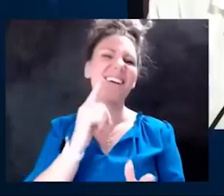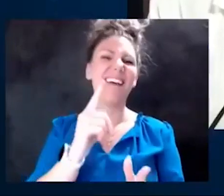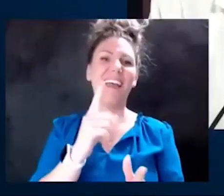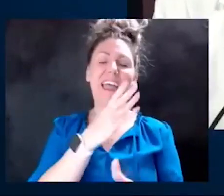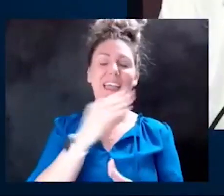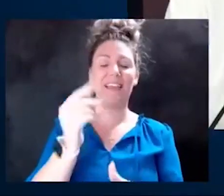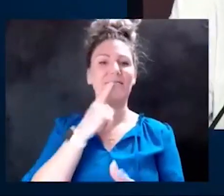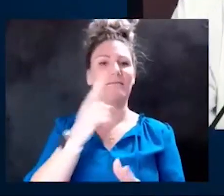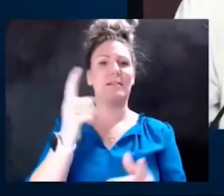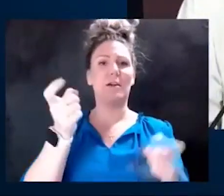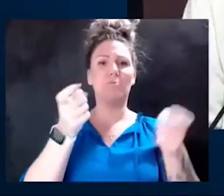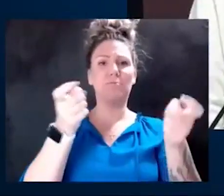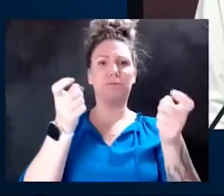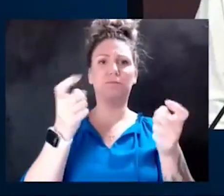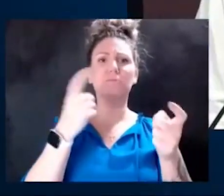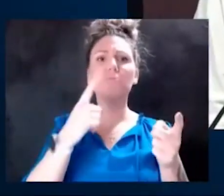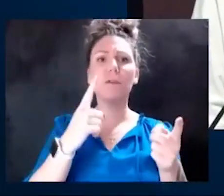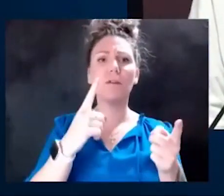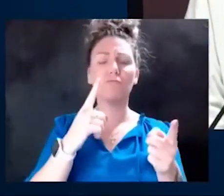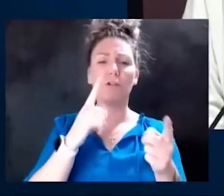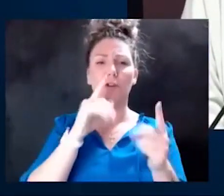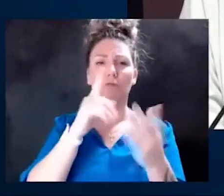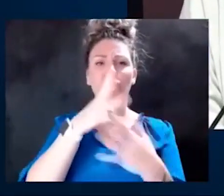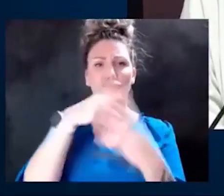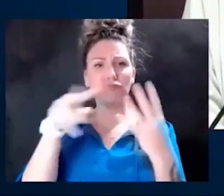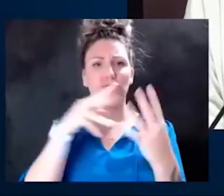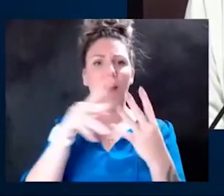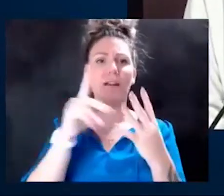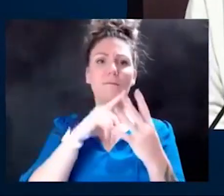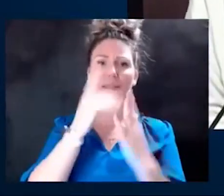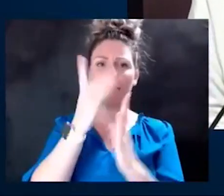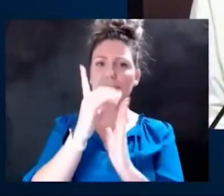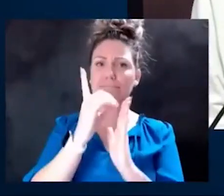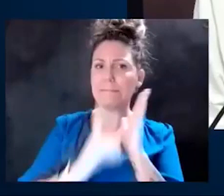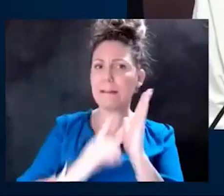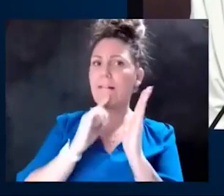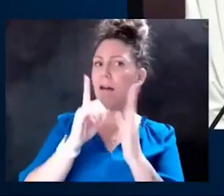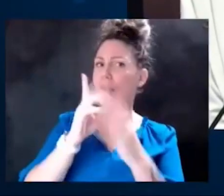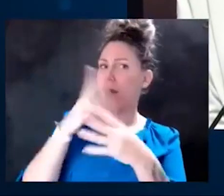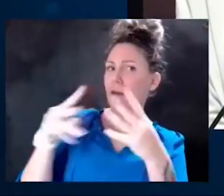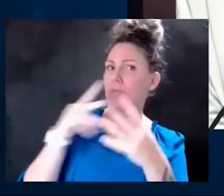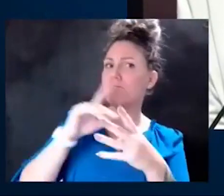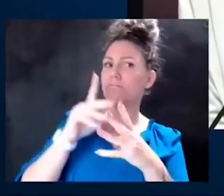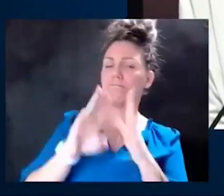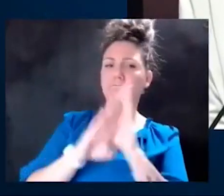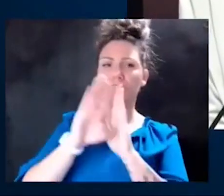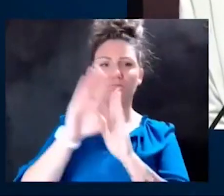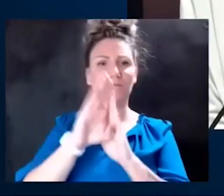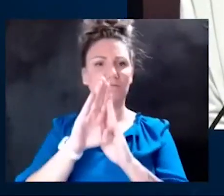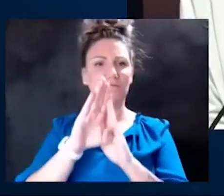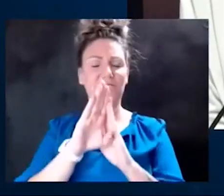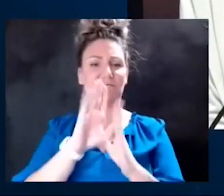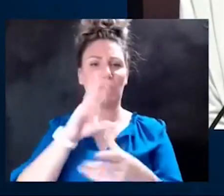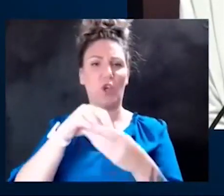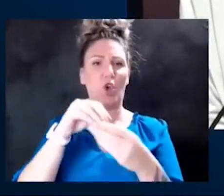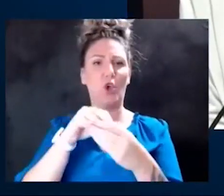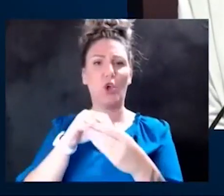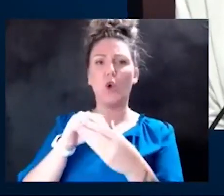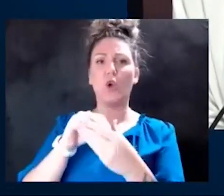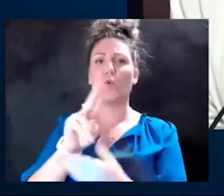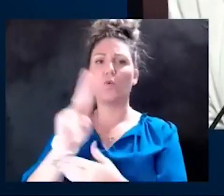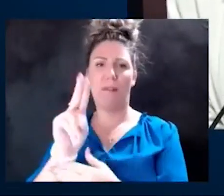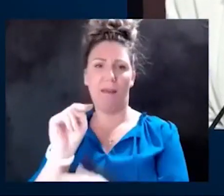designer whose clients include among a list of who's who, including the United Nations, the Obama White House, I love the Obama White